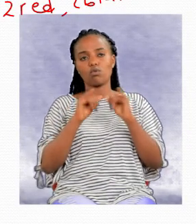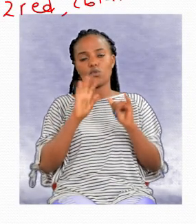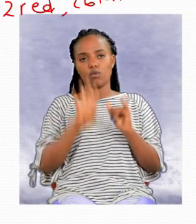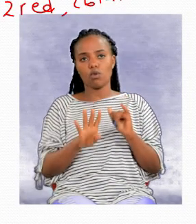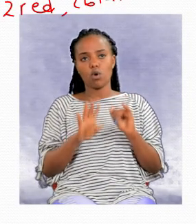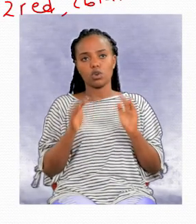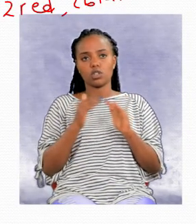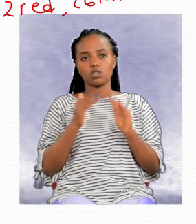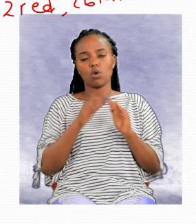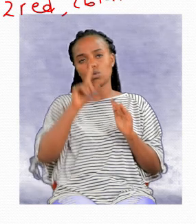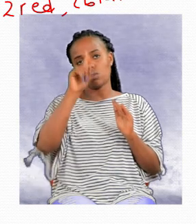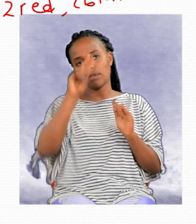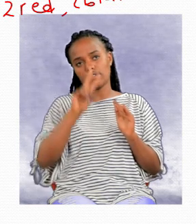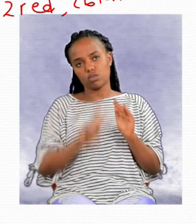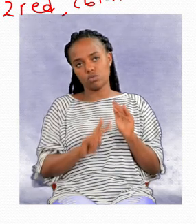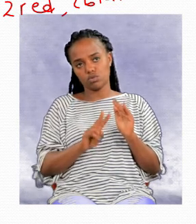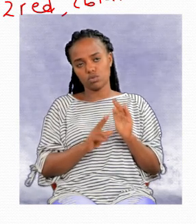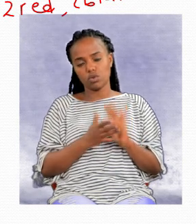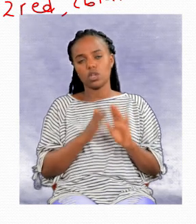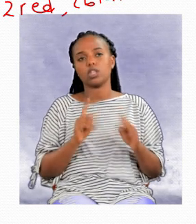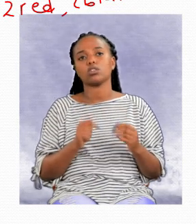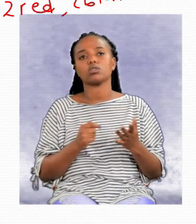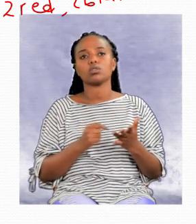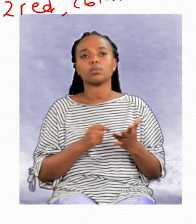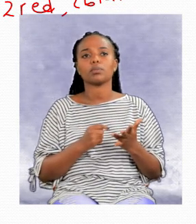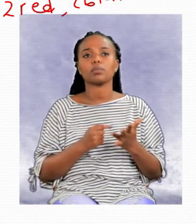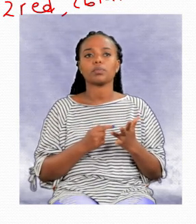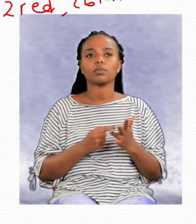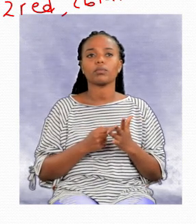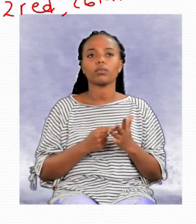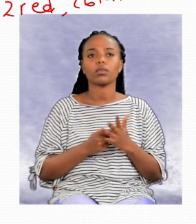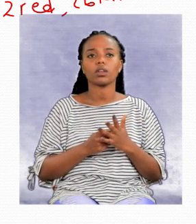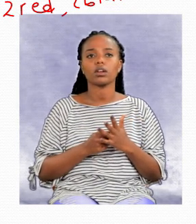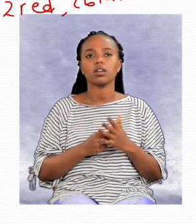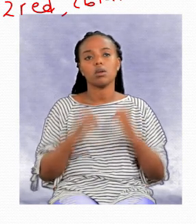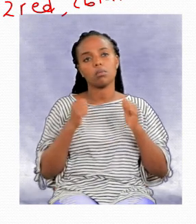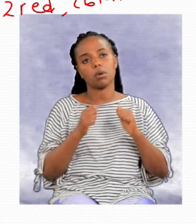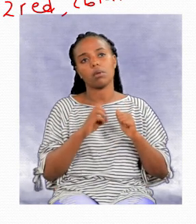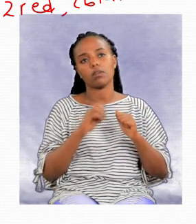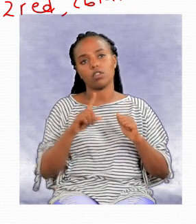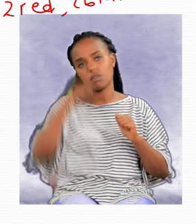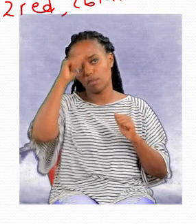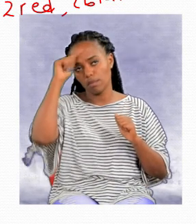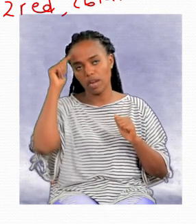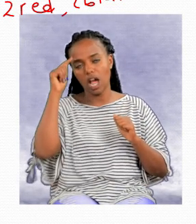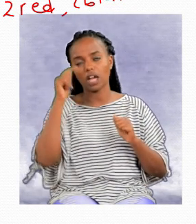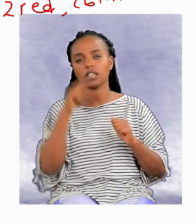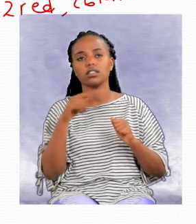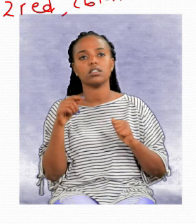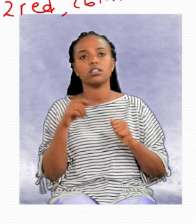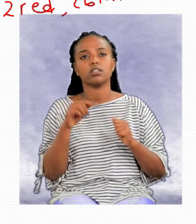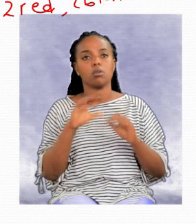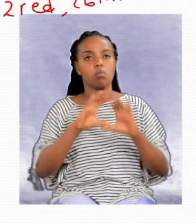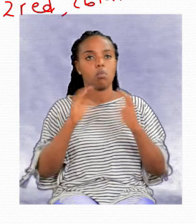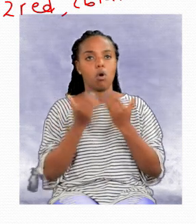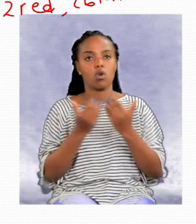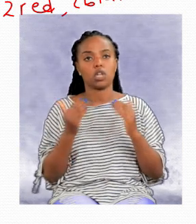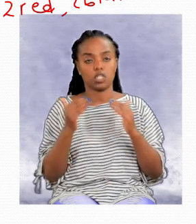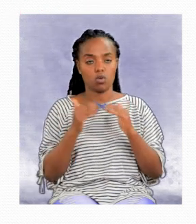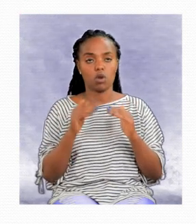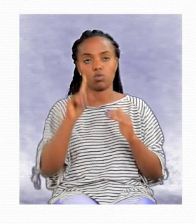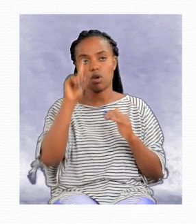will be half. So the probability of black ball, given that red ball has occurred on the first draw, will be it is 1 over